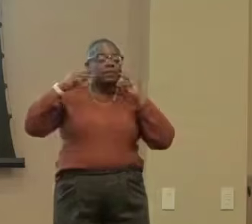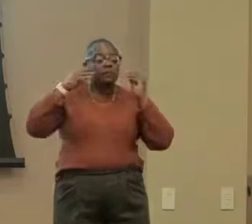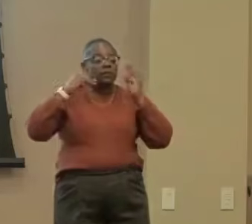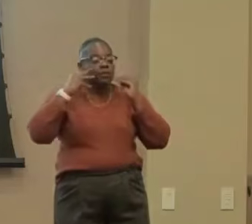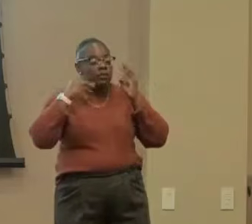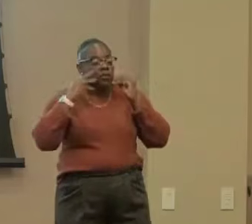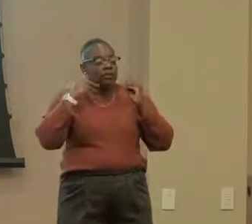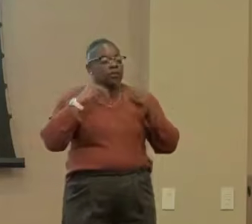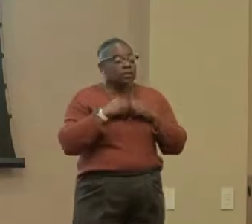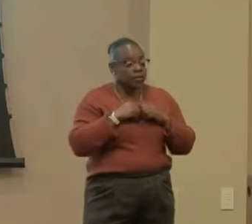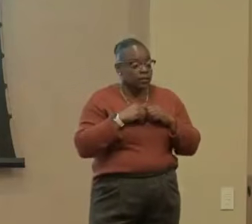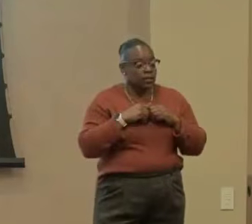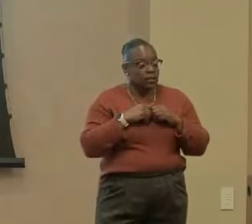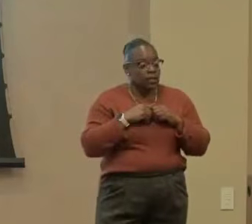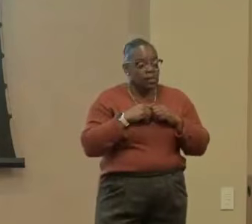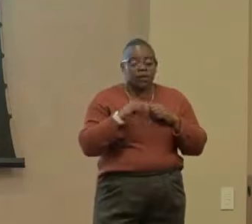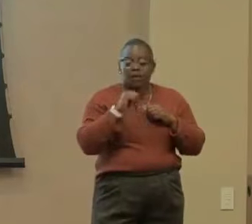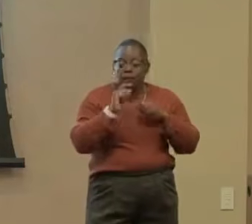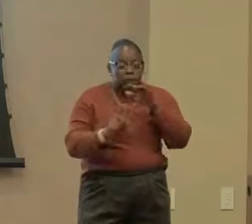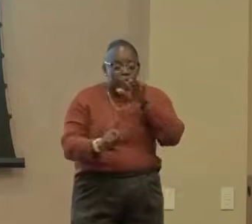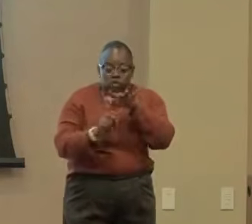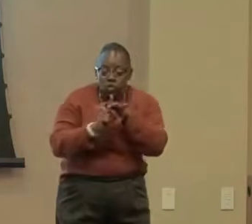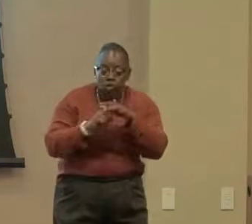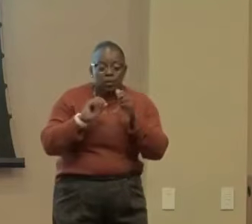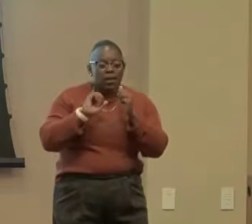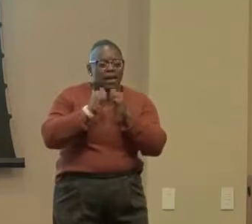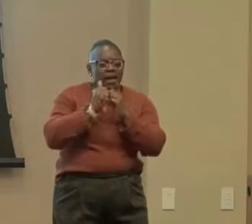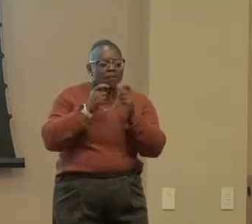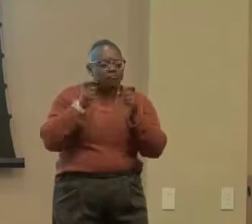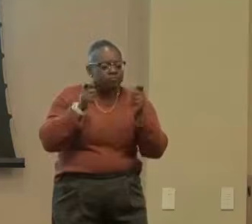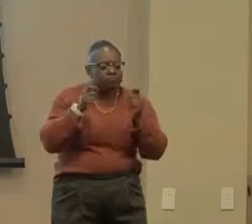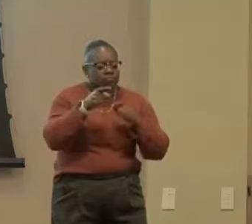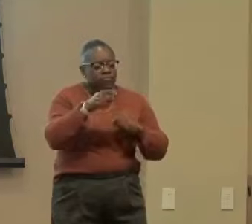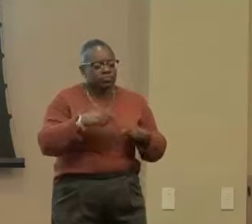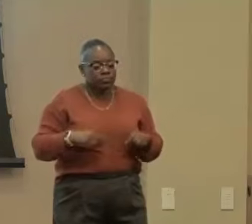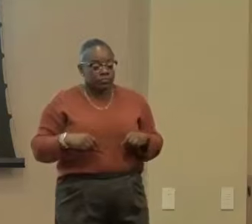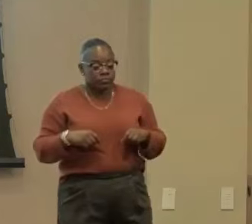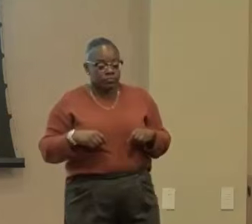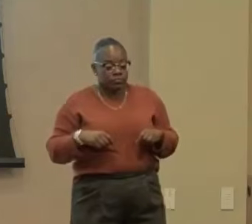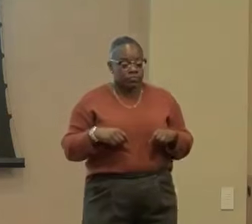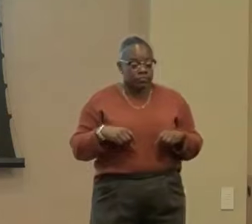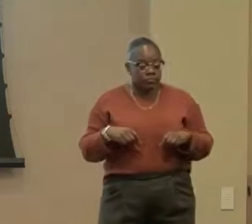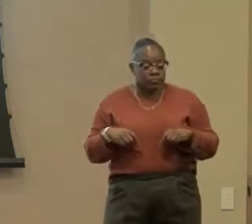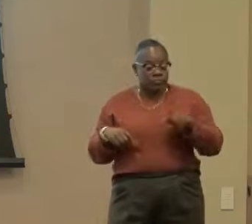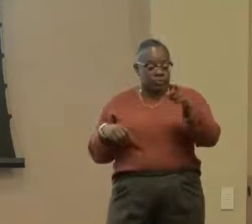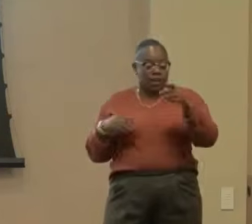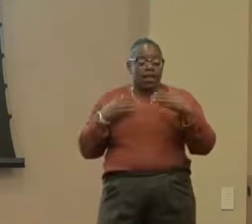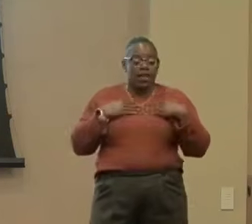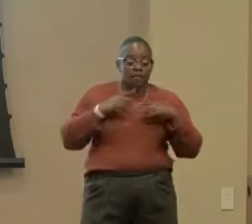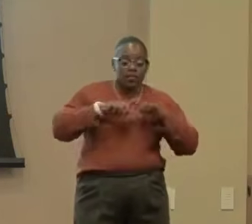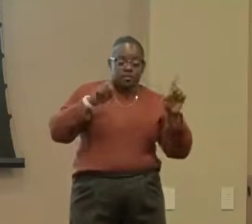experience of not being able to show up and how they manage that? No, I have a different